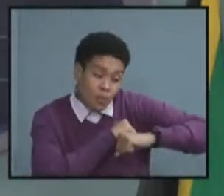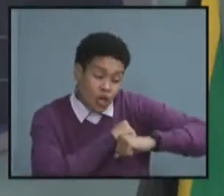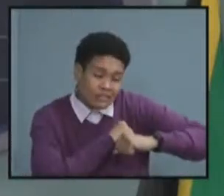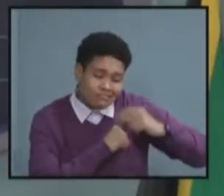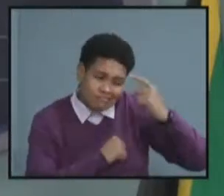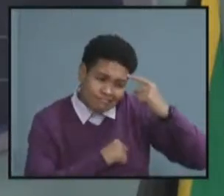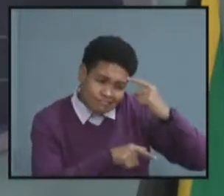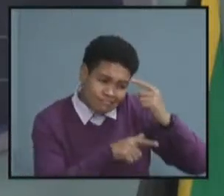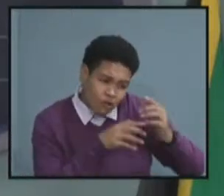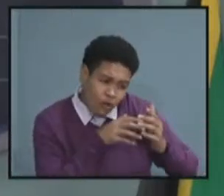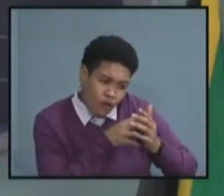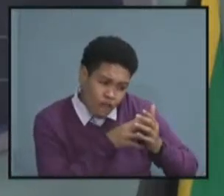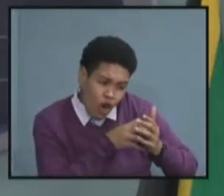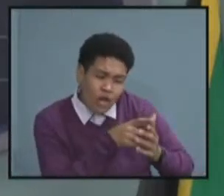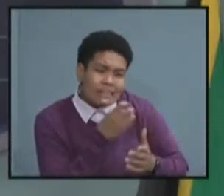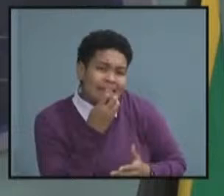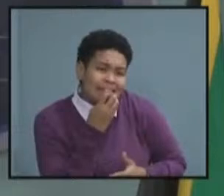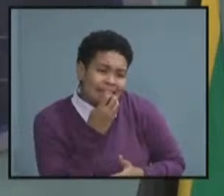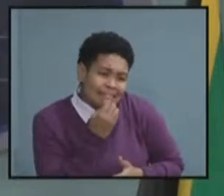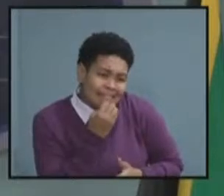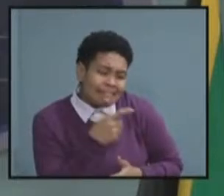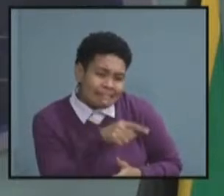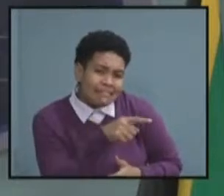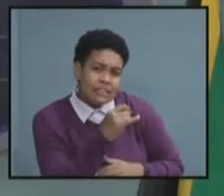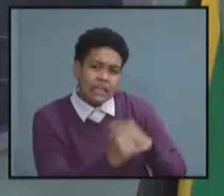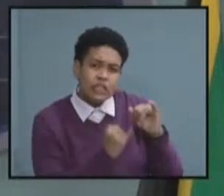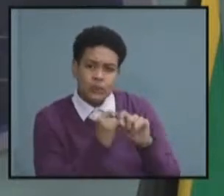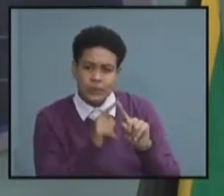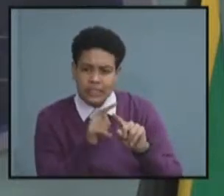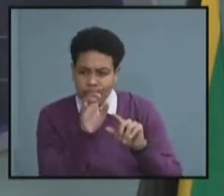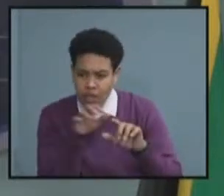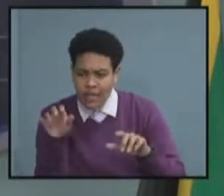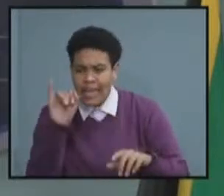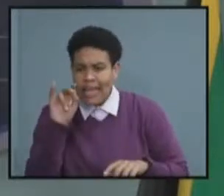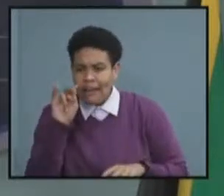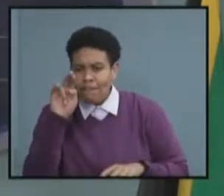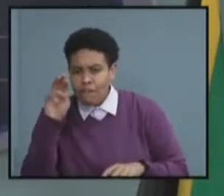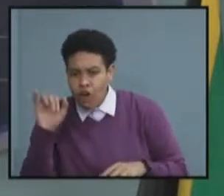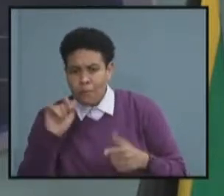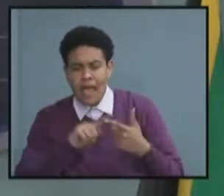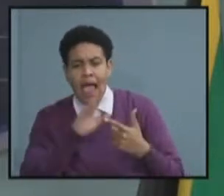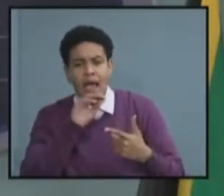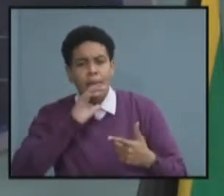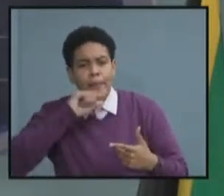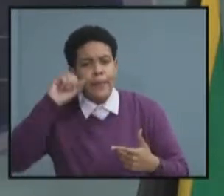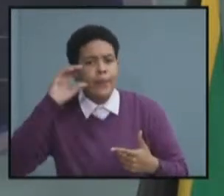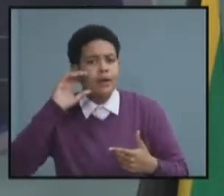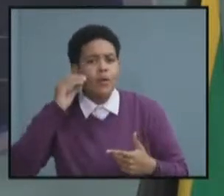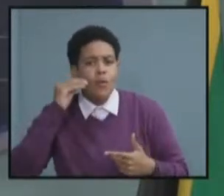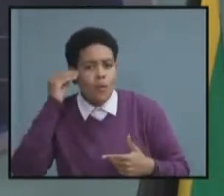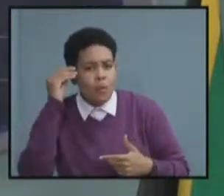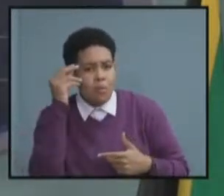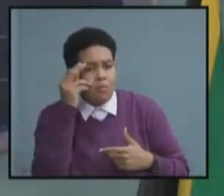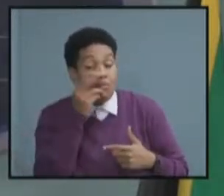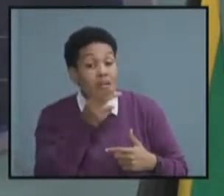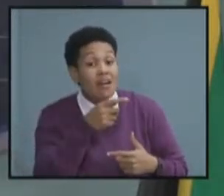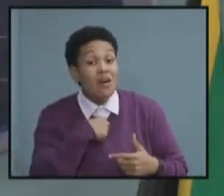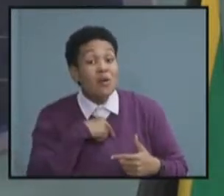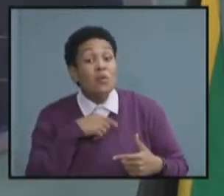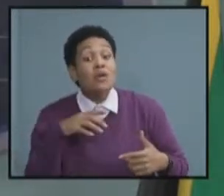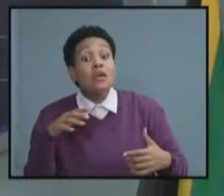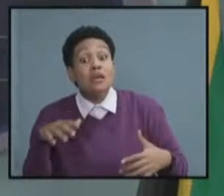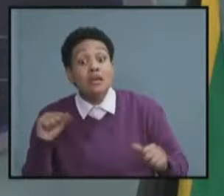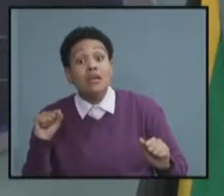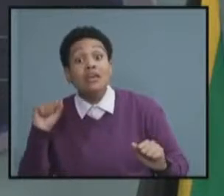the vulnerable in these institutions have been taken by the government, and we have not dropped the